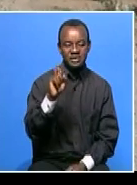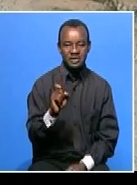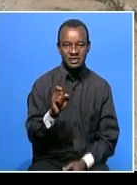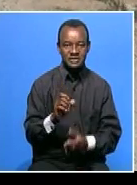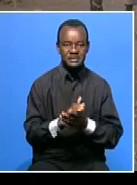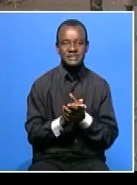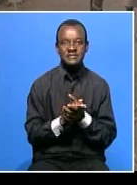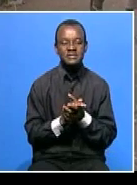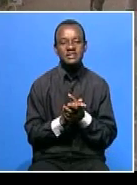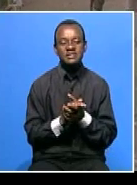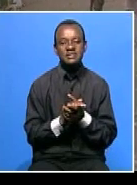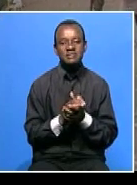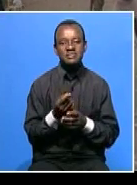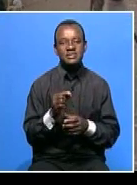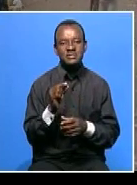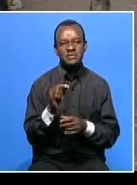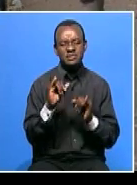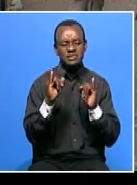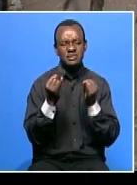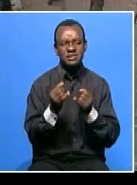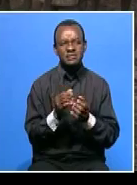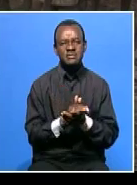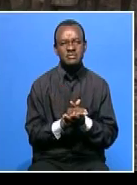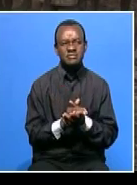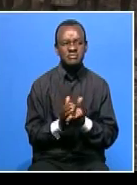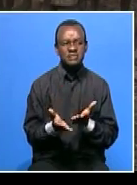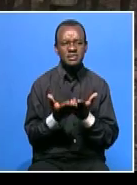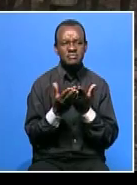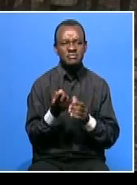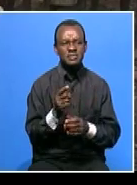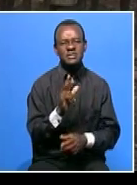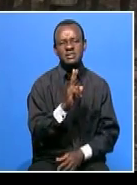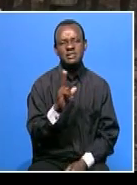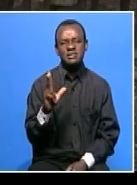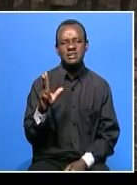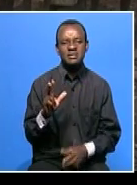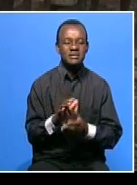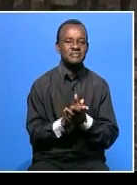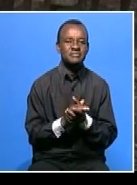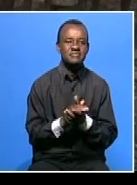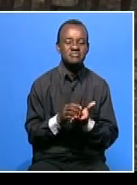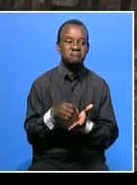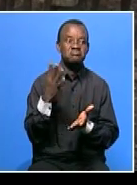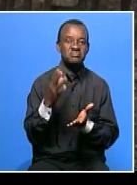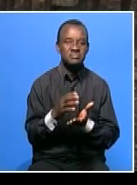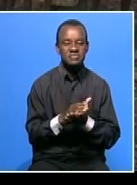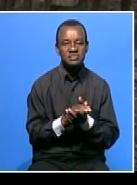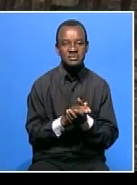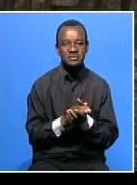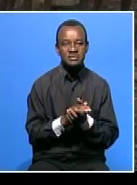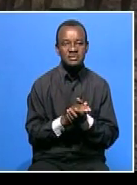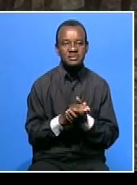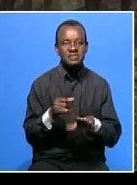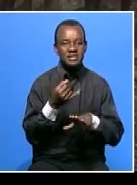basic services such as the Dongerhoek settlement, with its stark contrasting lifestyle among the haves and